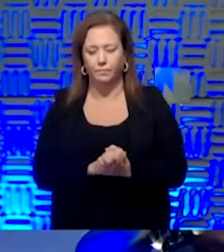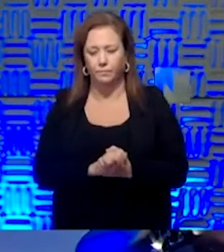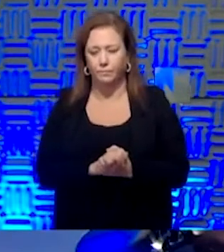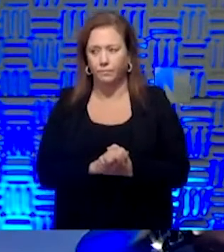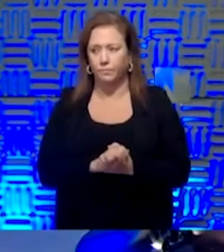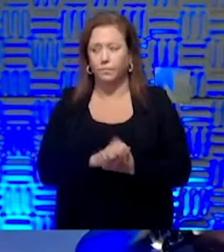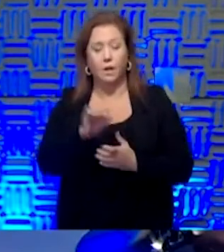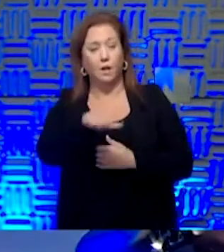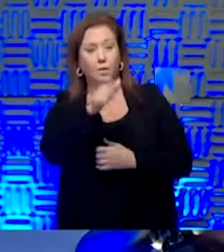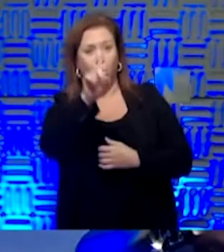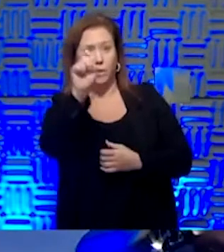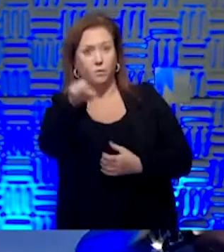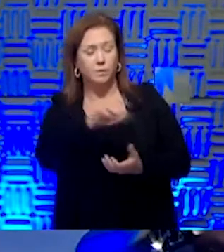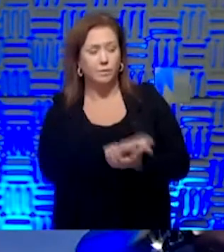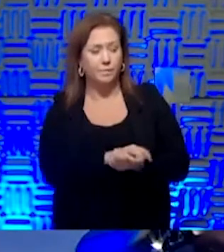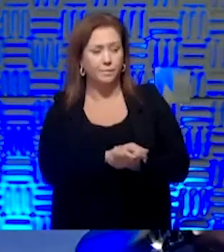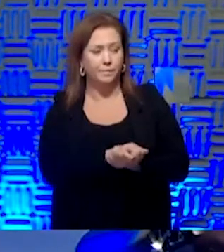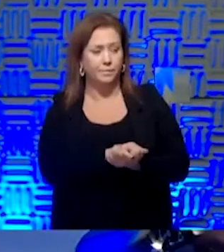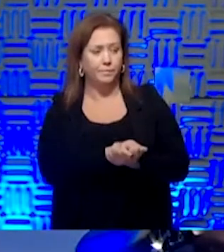Other questions?